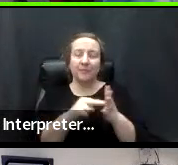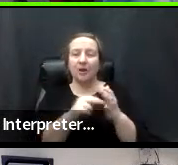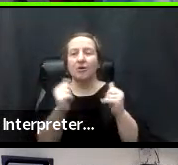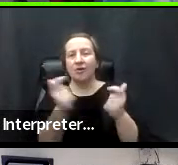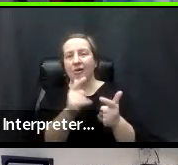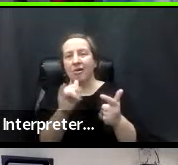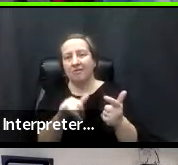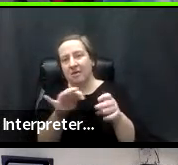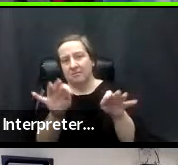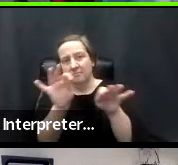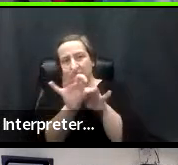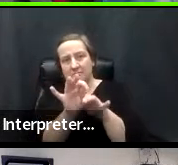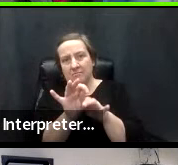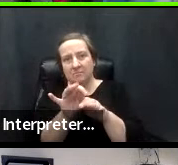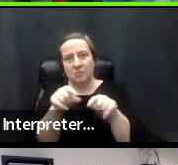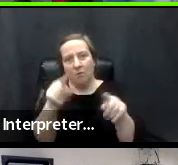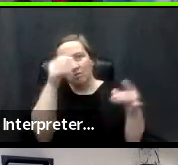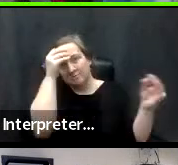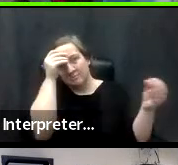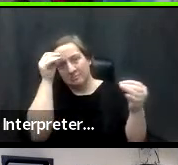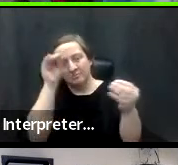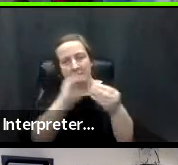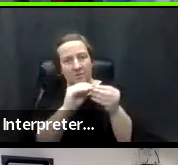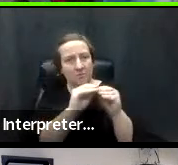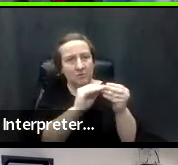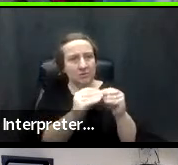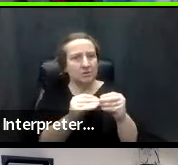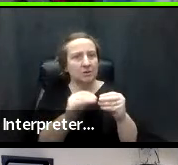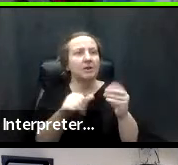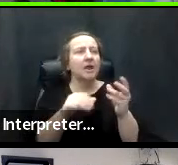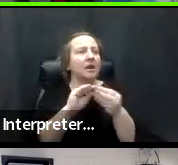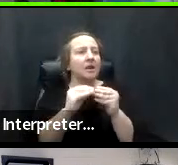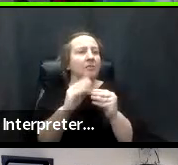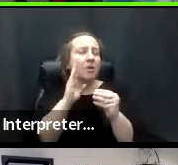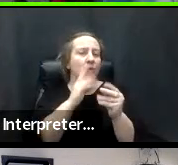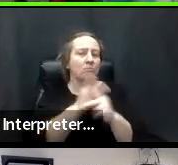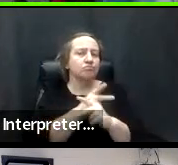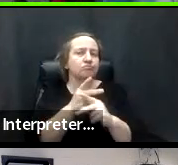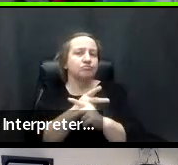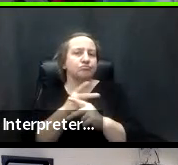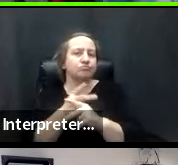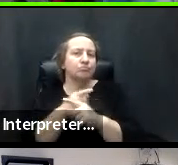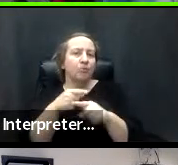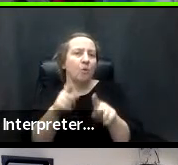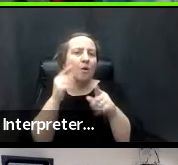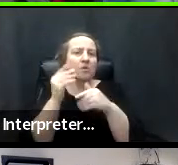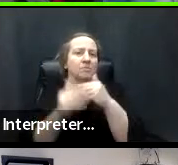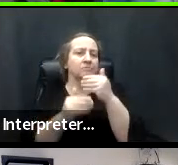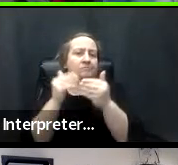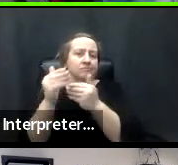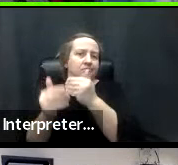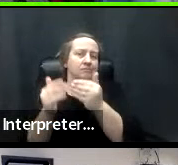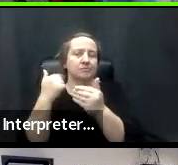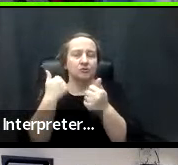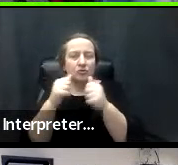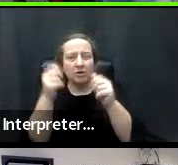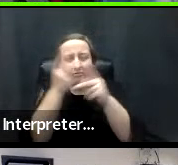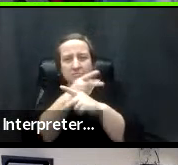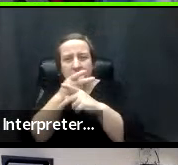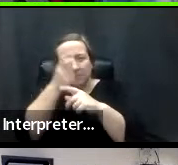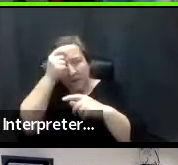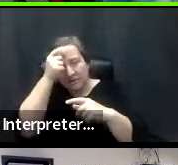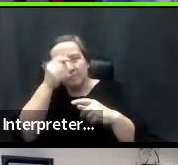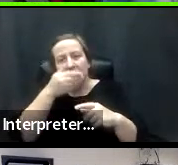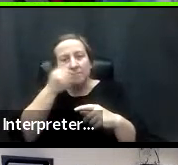into account in those numbers, and those numbers will be getting refined as we move forward, as we understand more